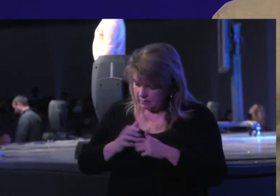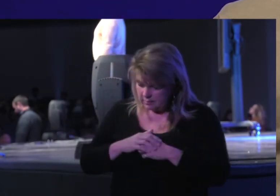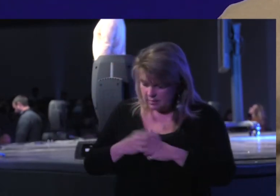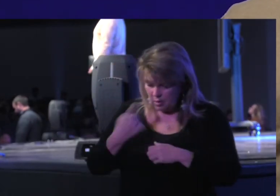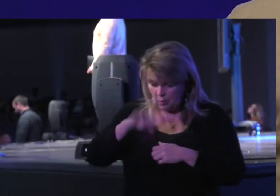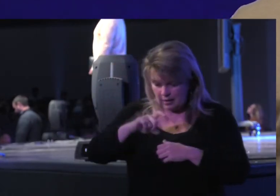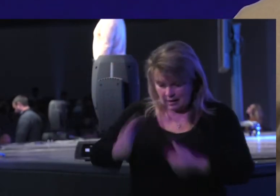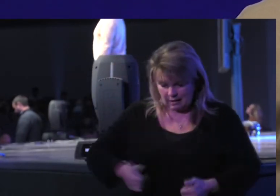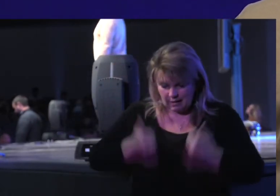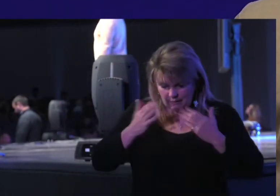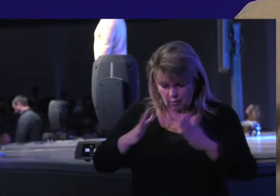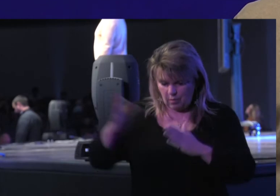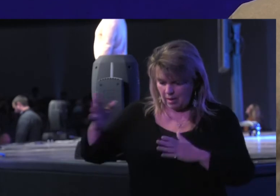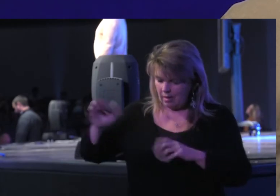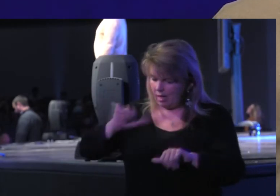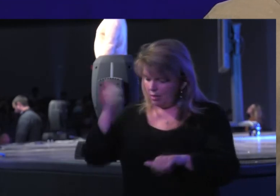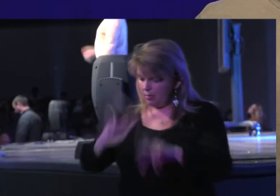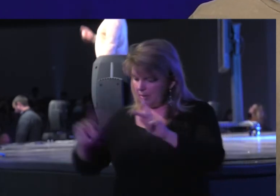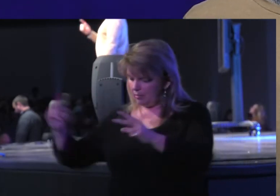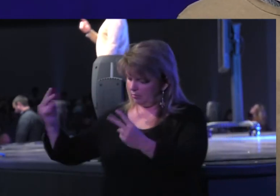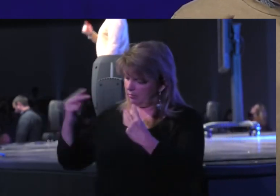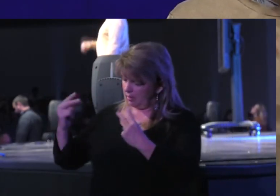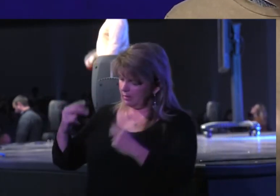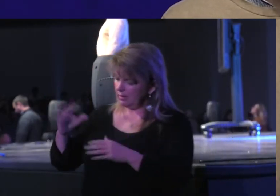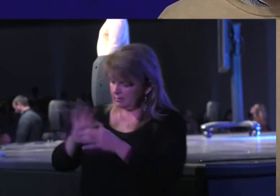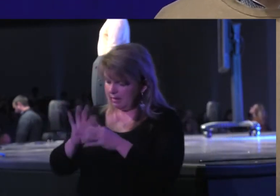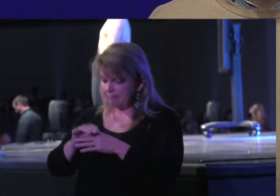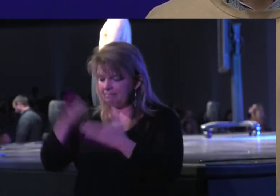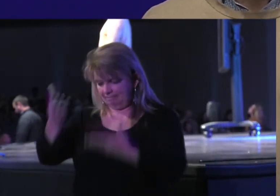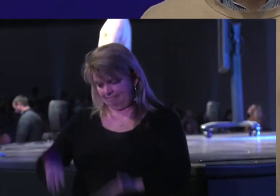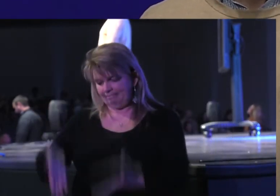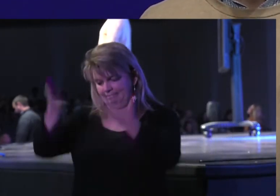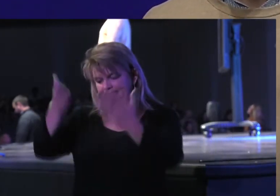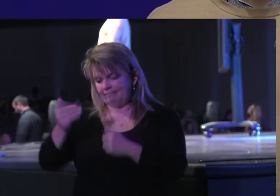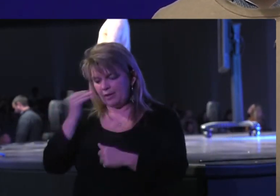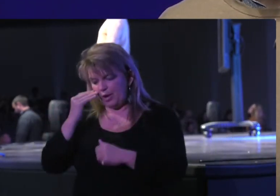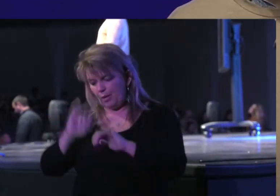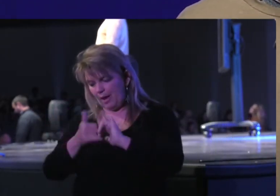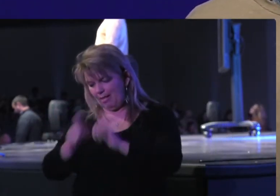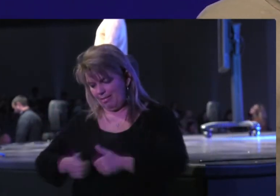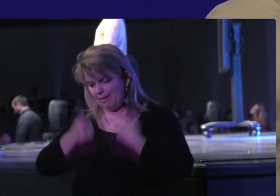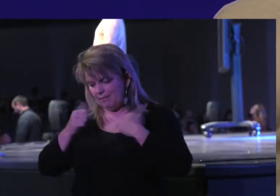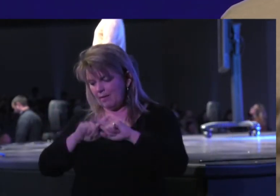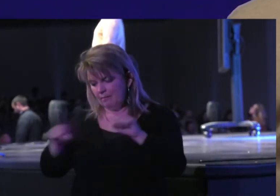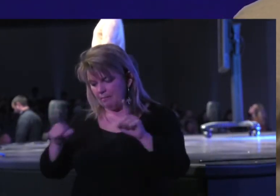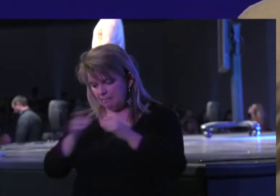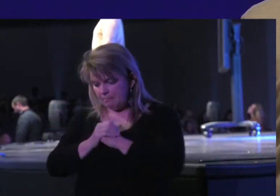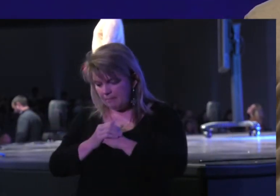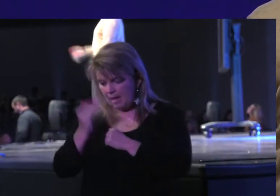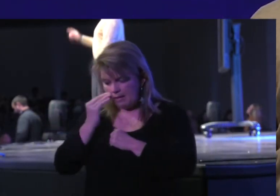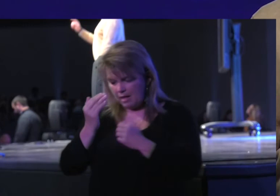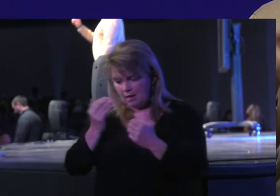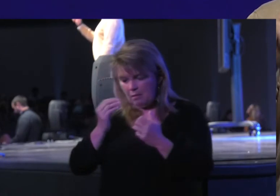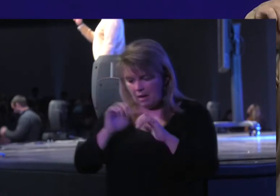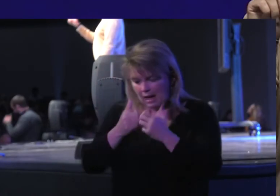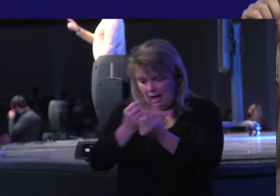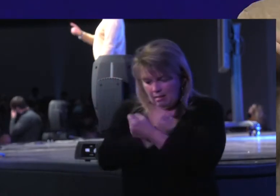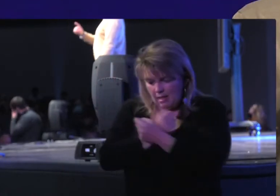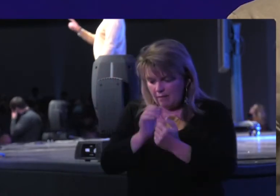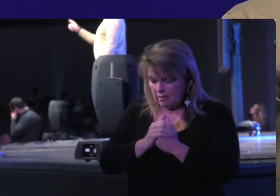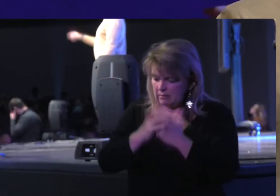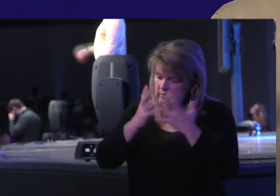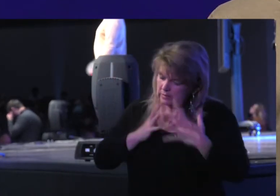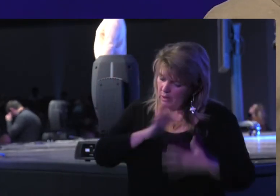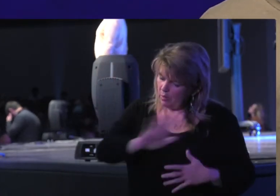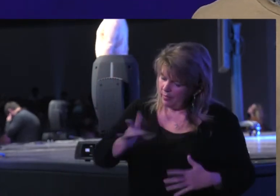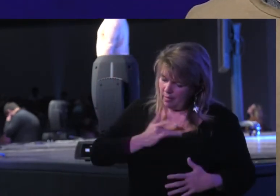a way that they can say, they know how to weep, but they know how to laugh. There is sorrow in their